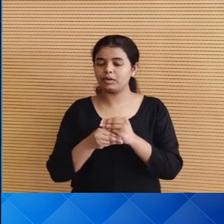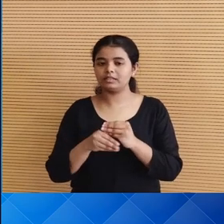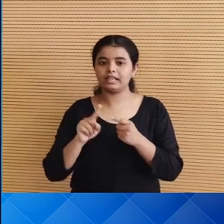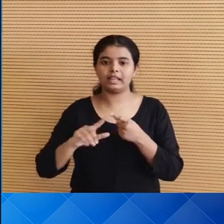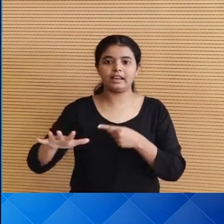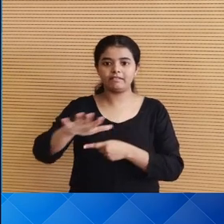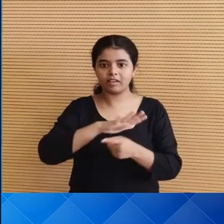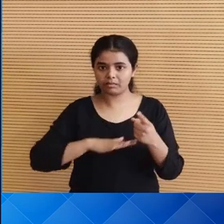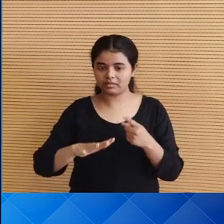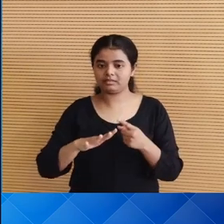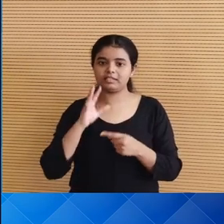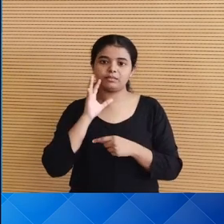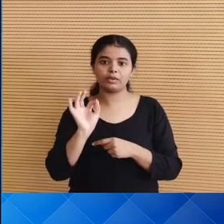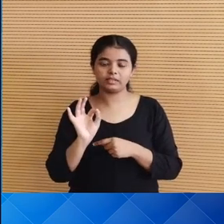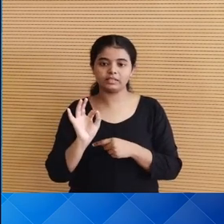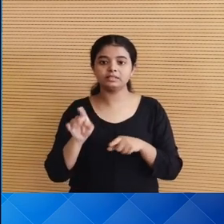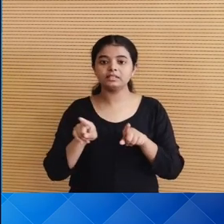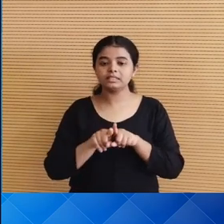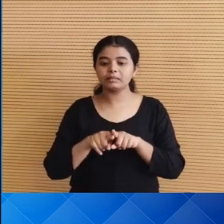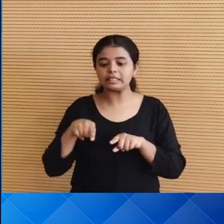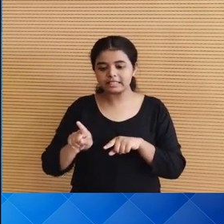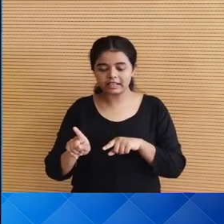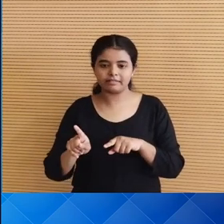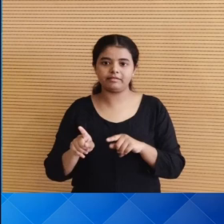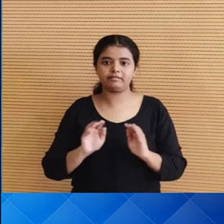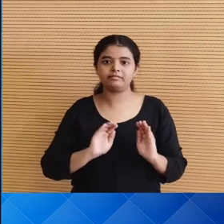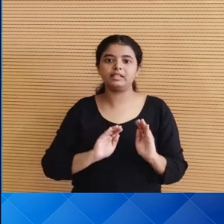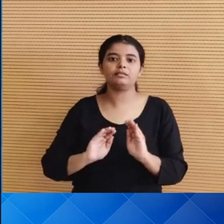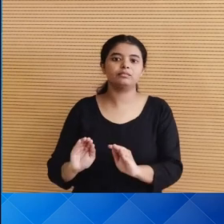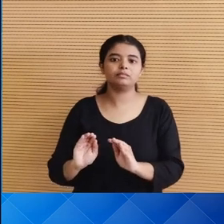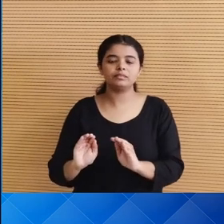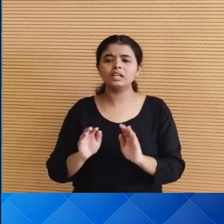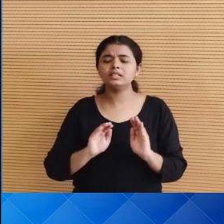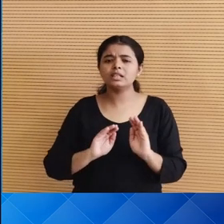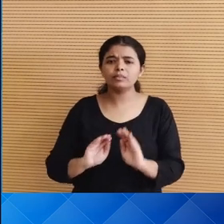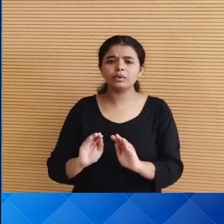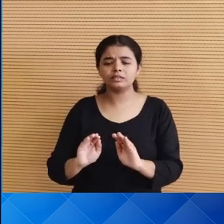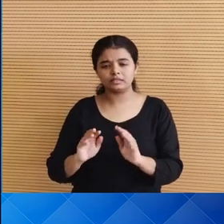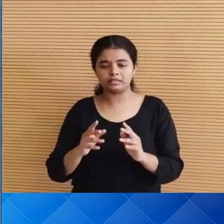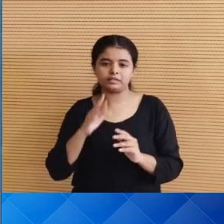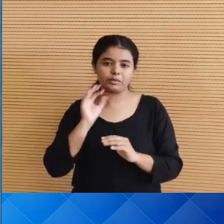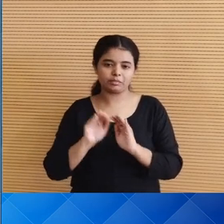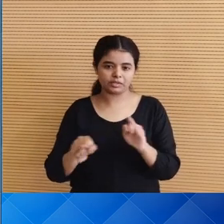role. So, physically and socio-emotionally supportive environment is very important. Next slide.